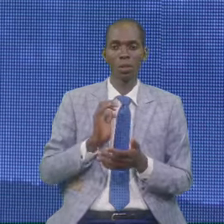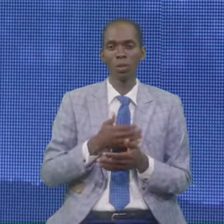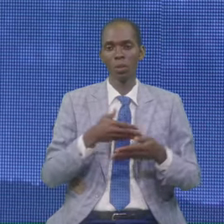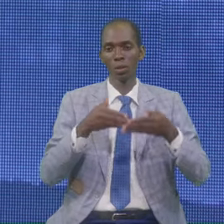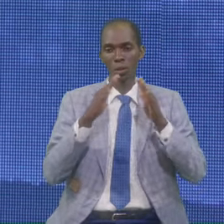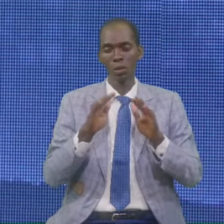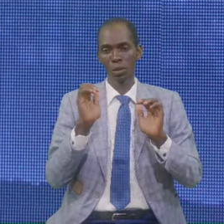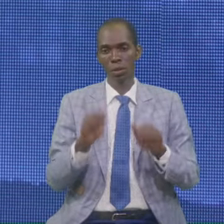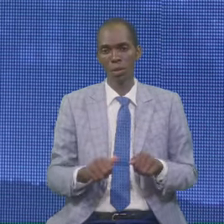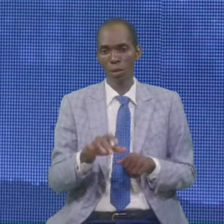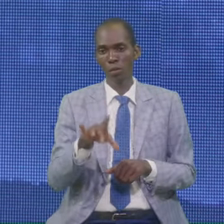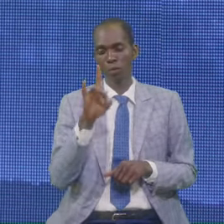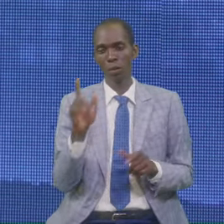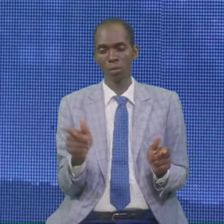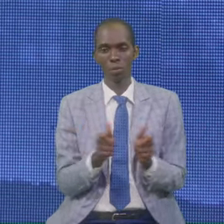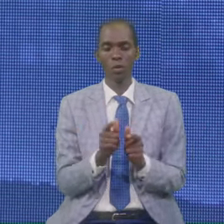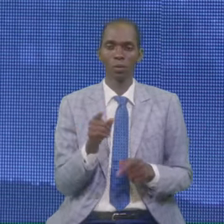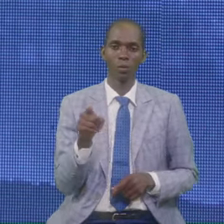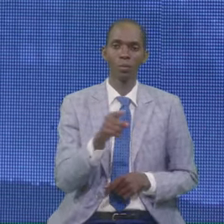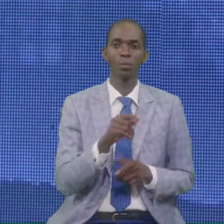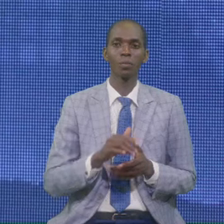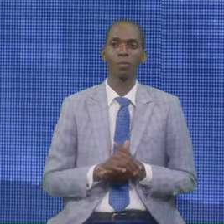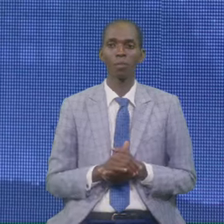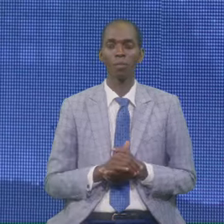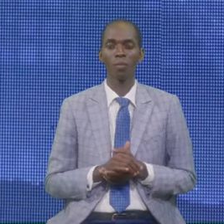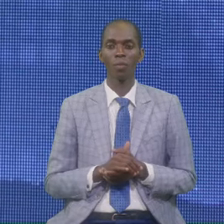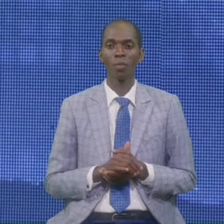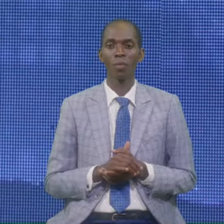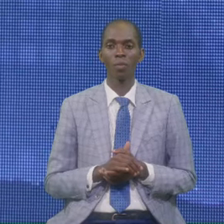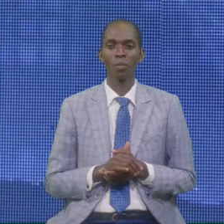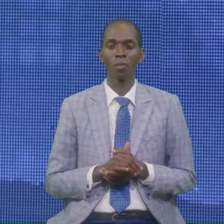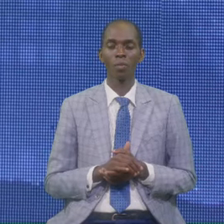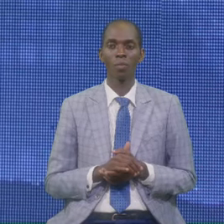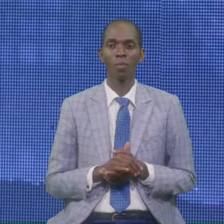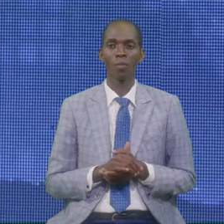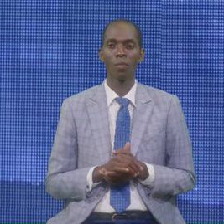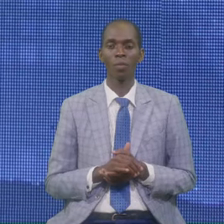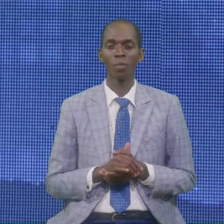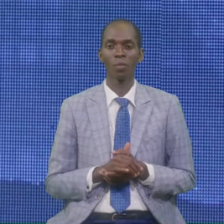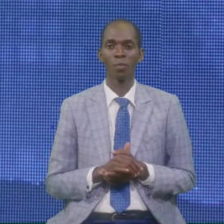Let's do that. Our counselors should not concentrate in one place.